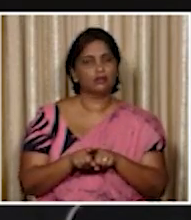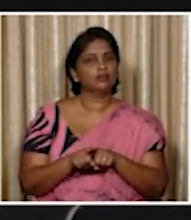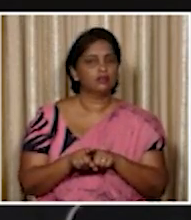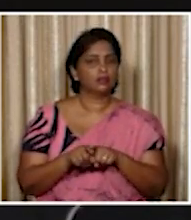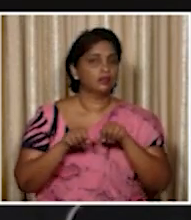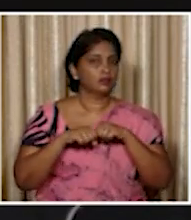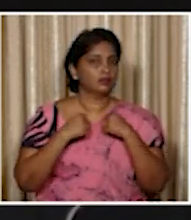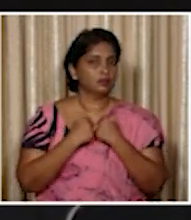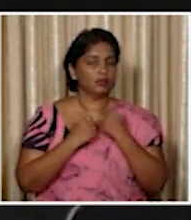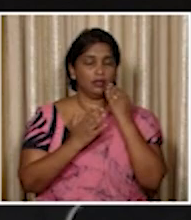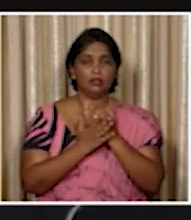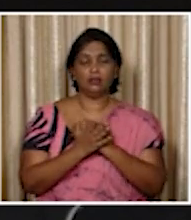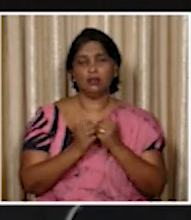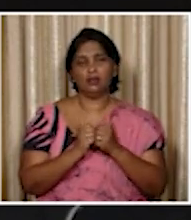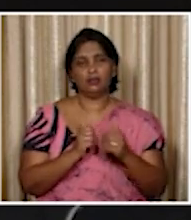surveillance.